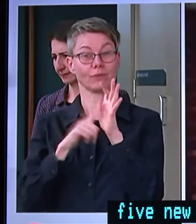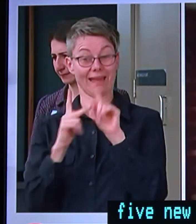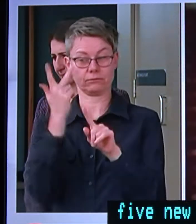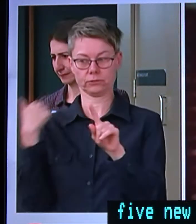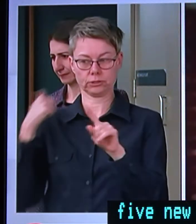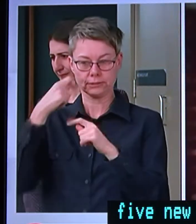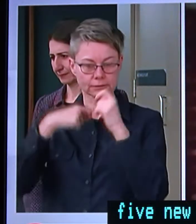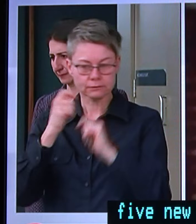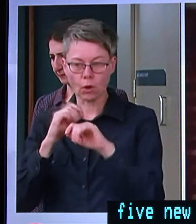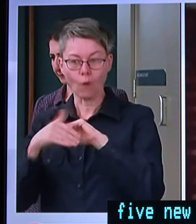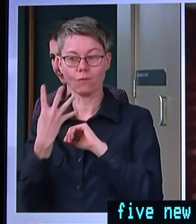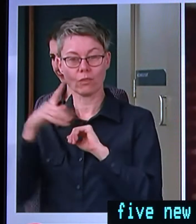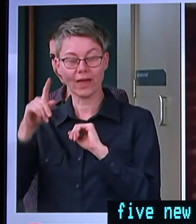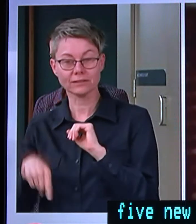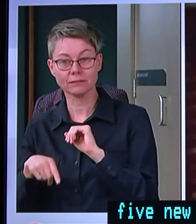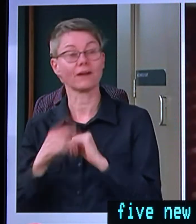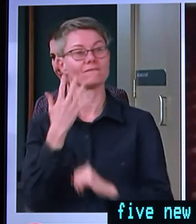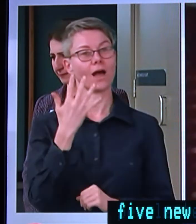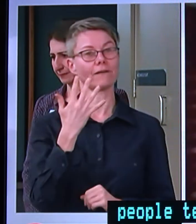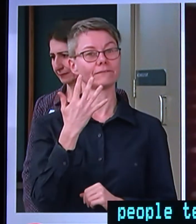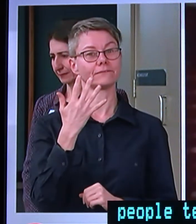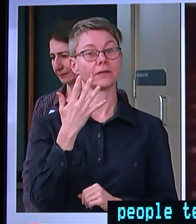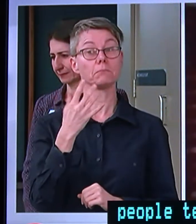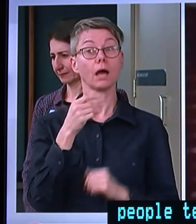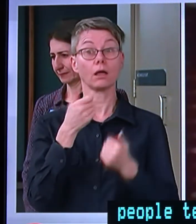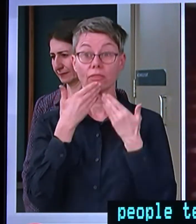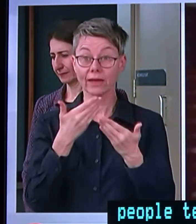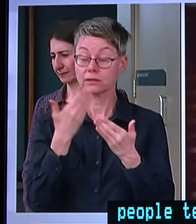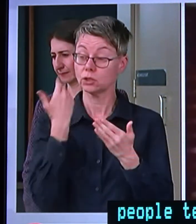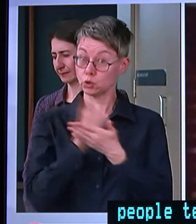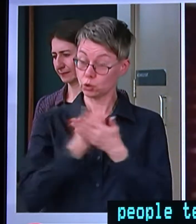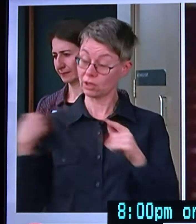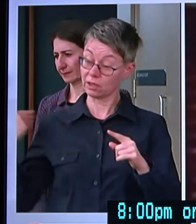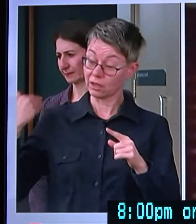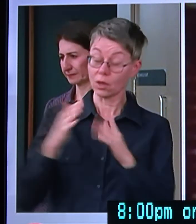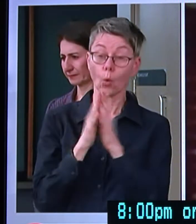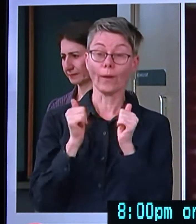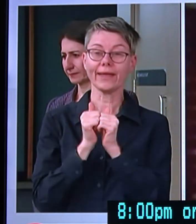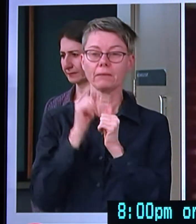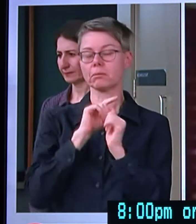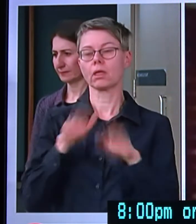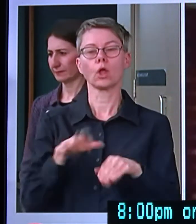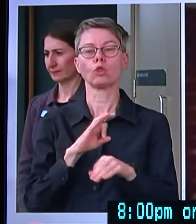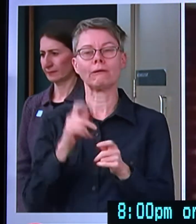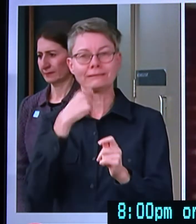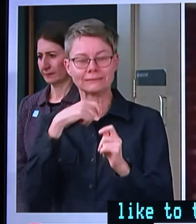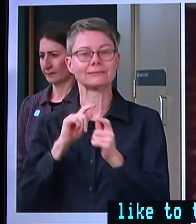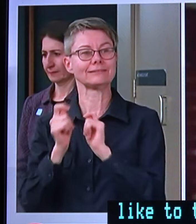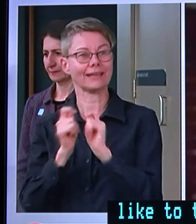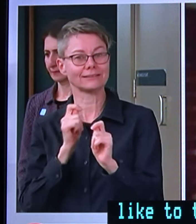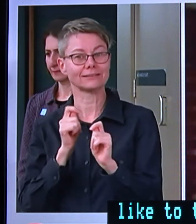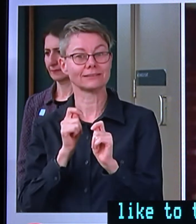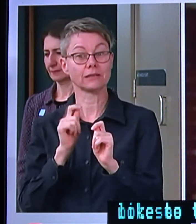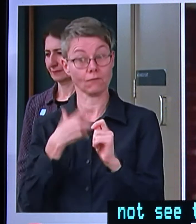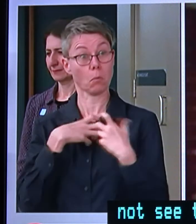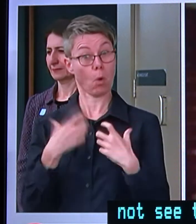April. And I'd just like to thank the community. We did not see the traditional dip in testing over the weekend, but as the Premier indicated, we really want